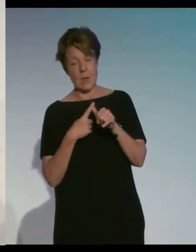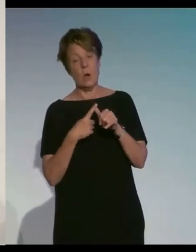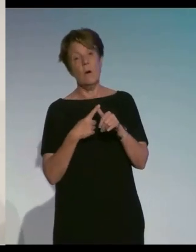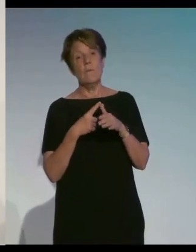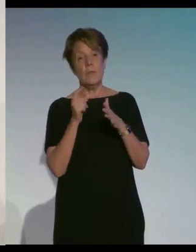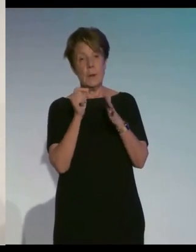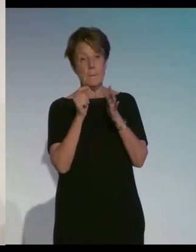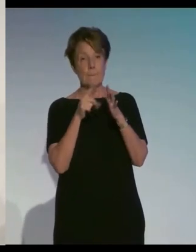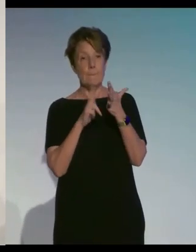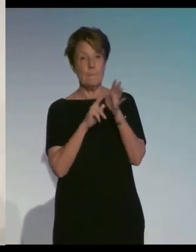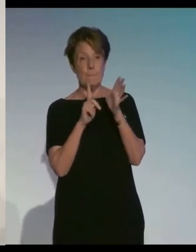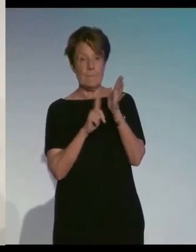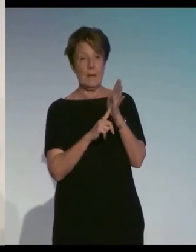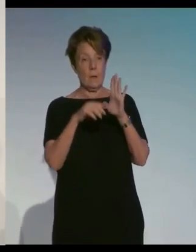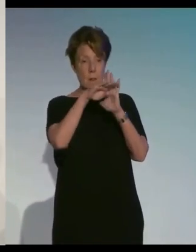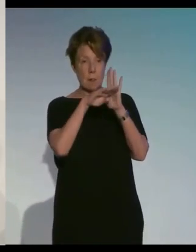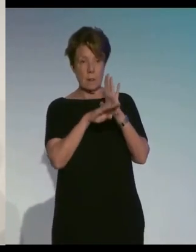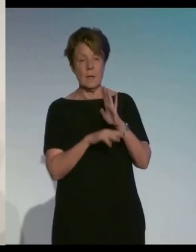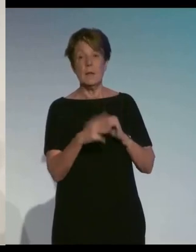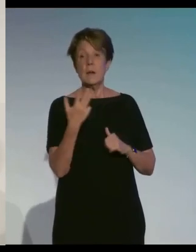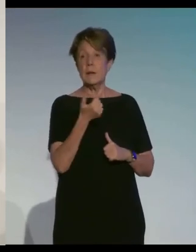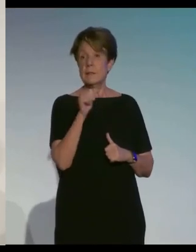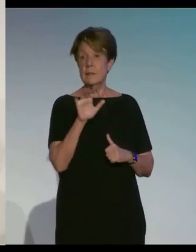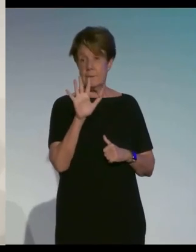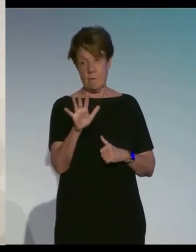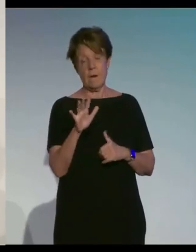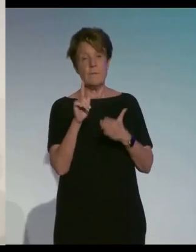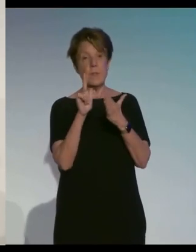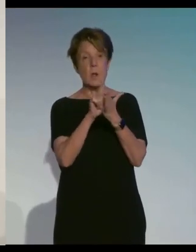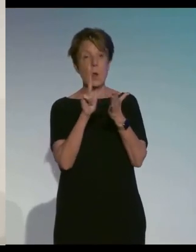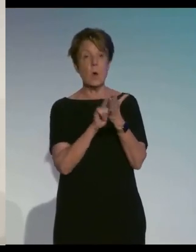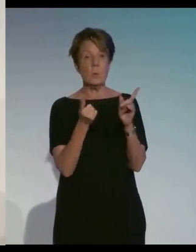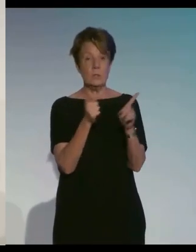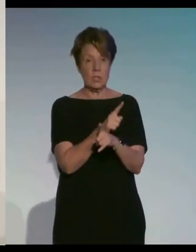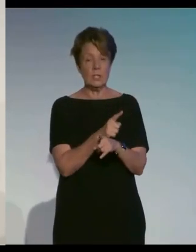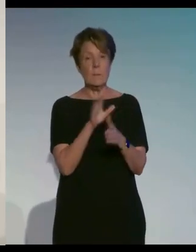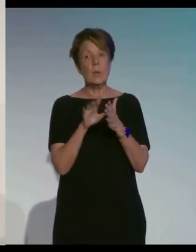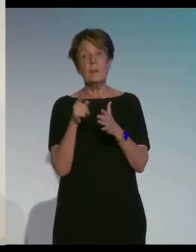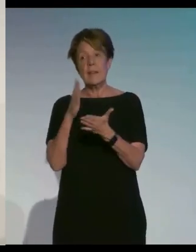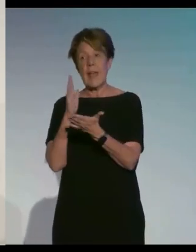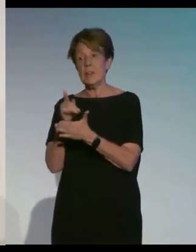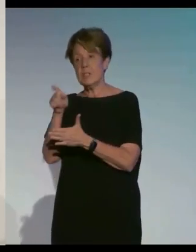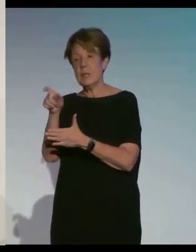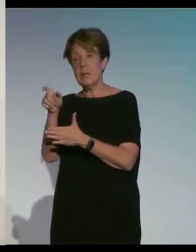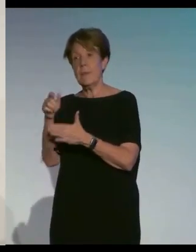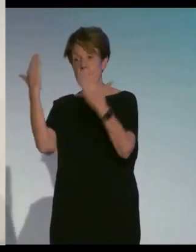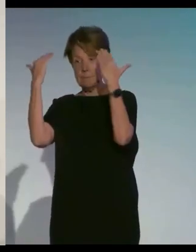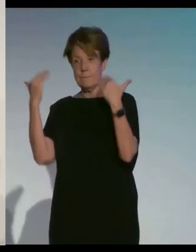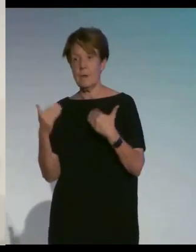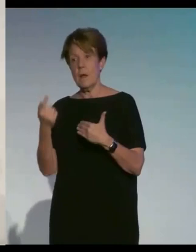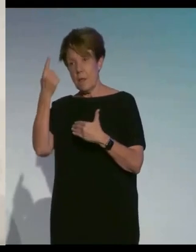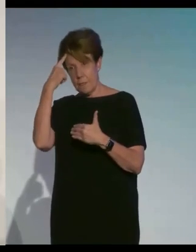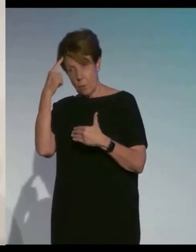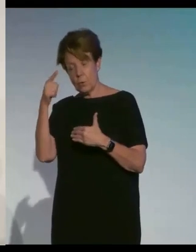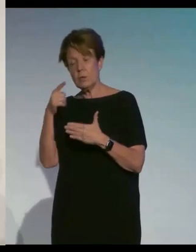1995, the law was amended because the justice minister at that time decided that it was gender biased. So they dropped the word